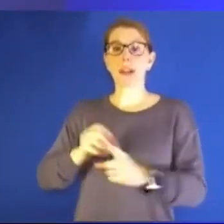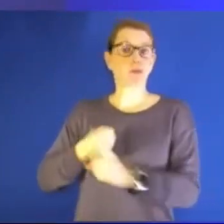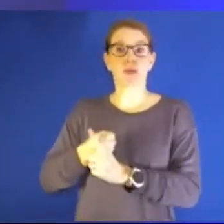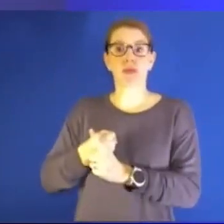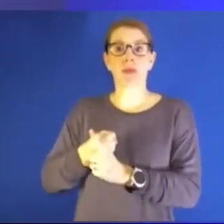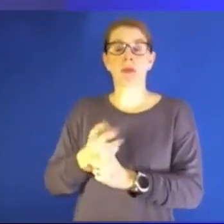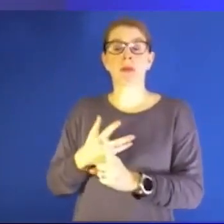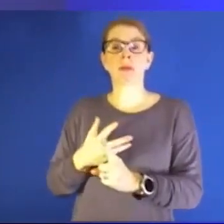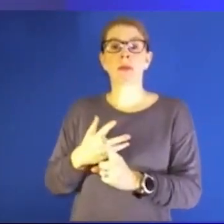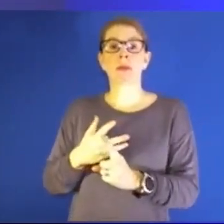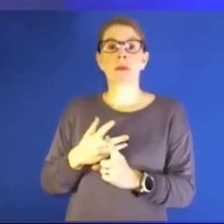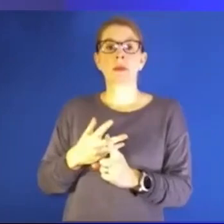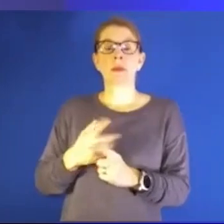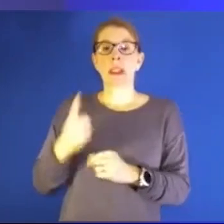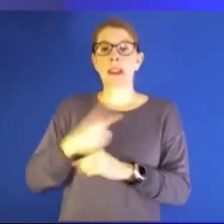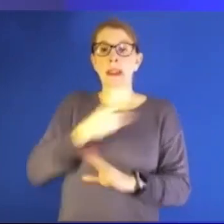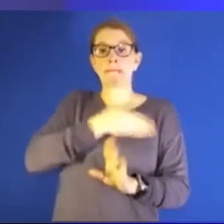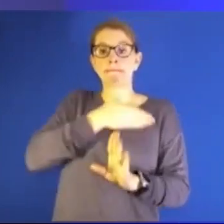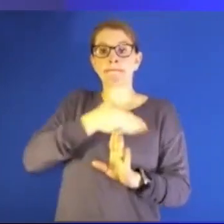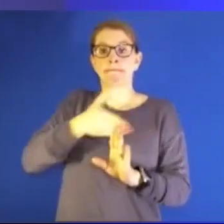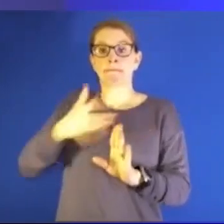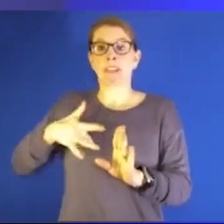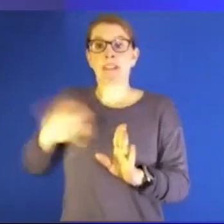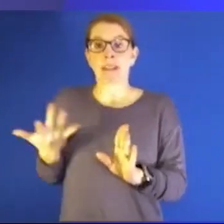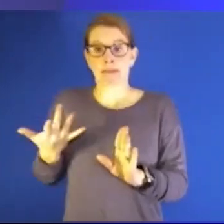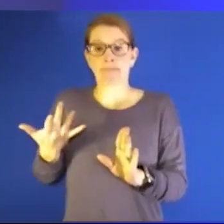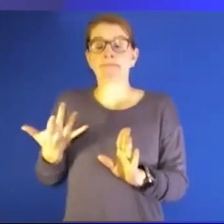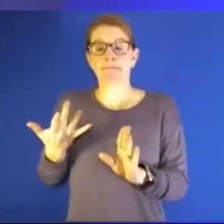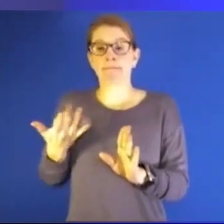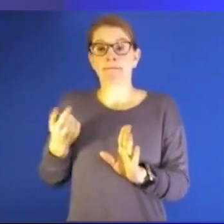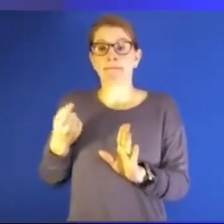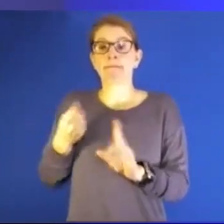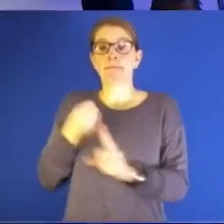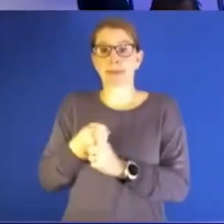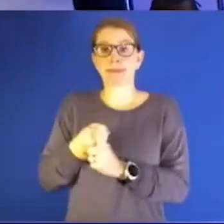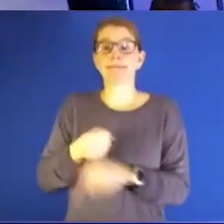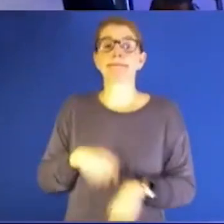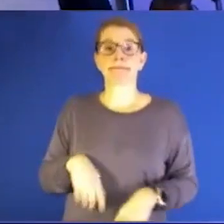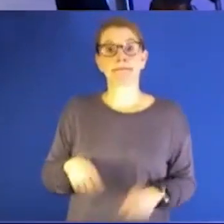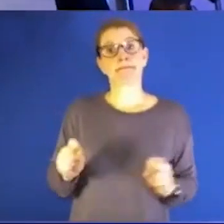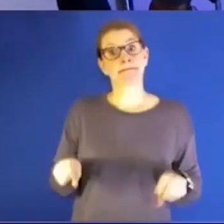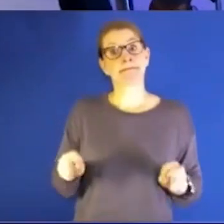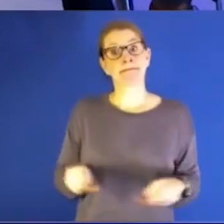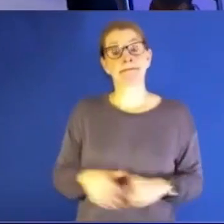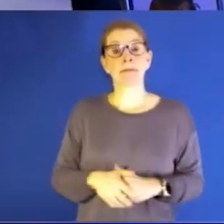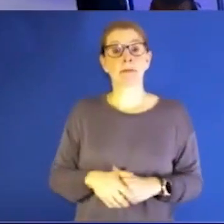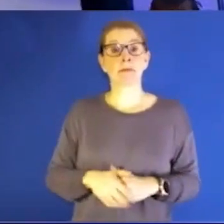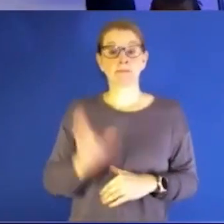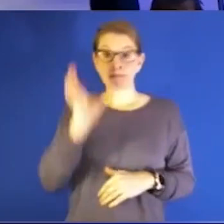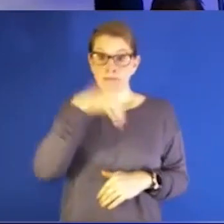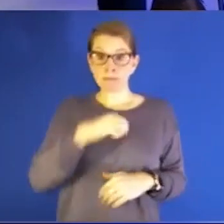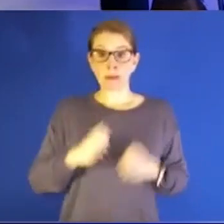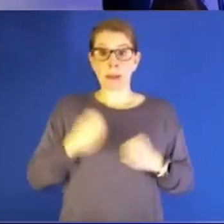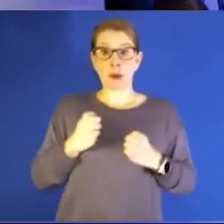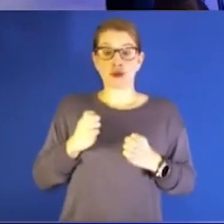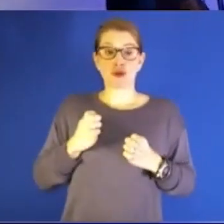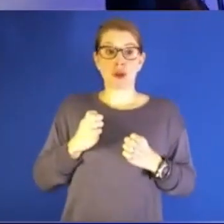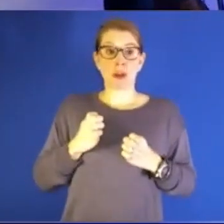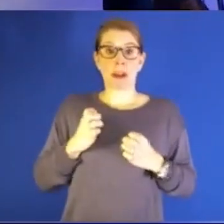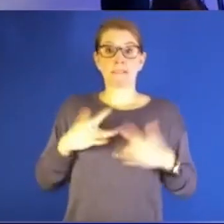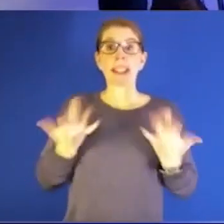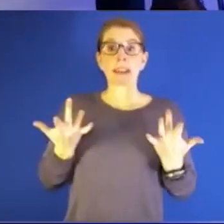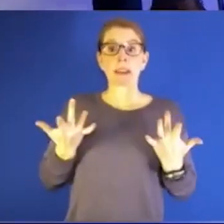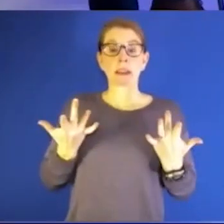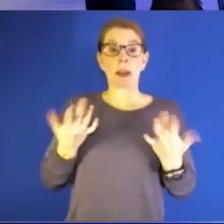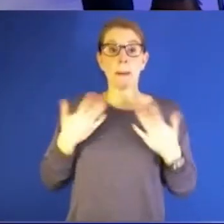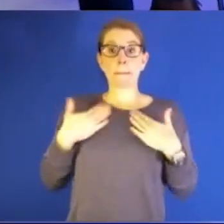in the days leading up to their event. And so, yes, it's possible. So it's an unusual emotional event that your body just